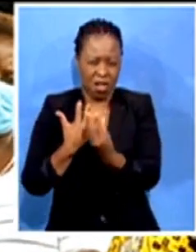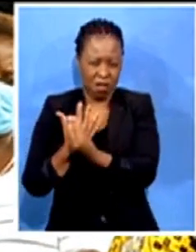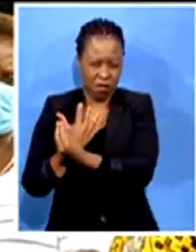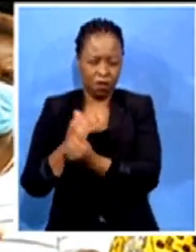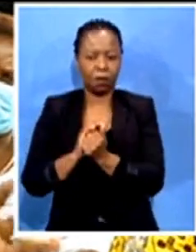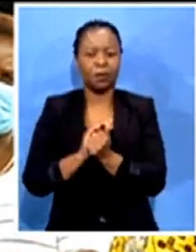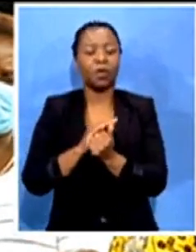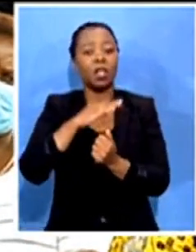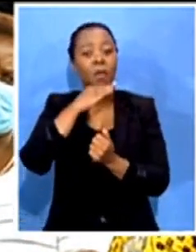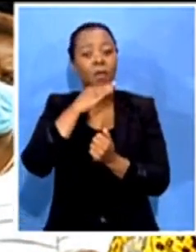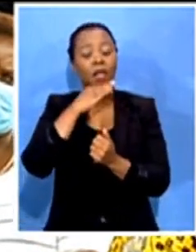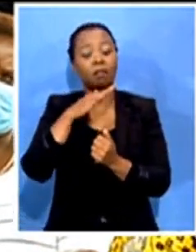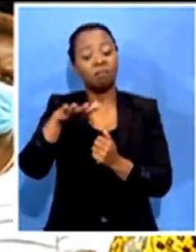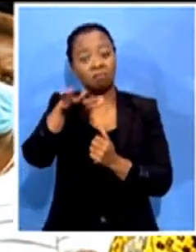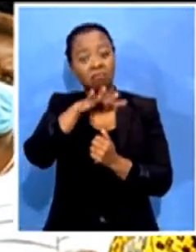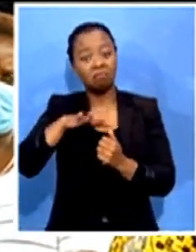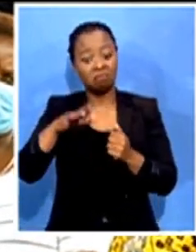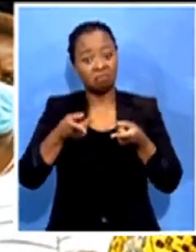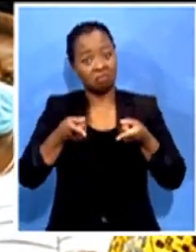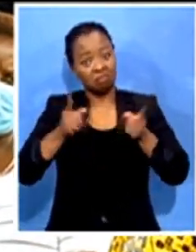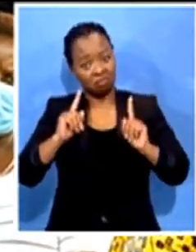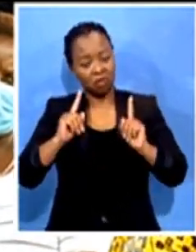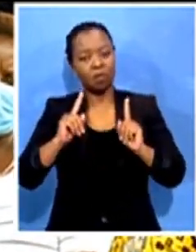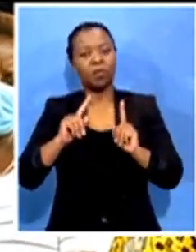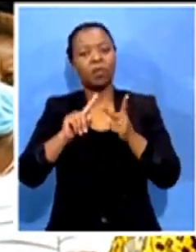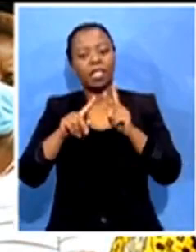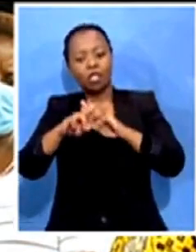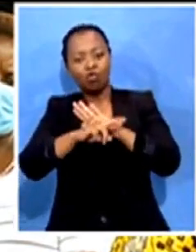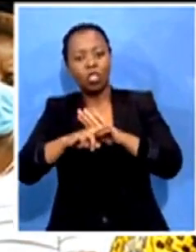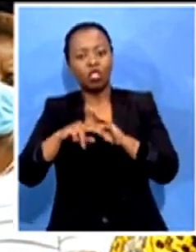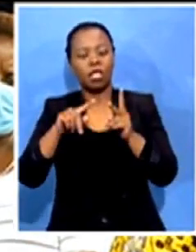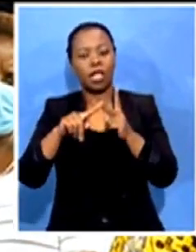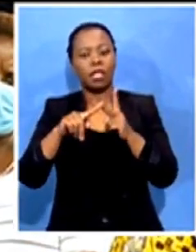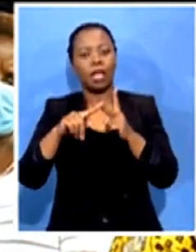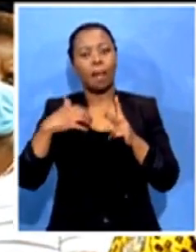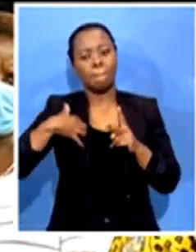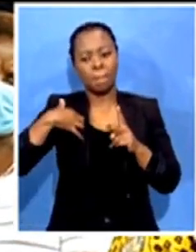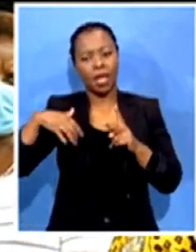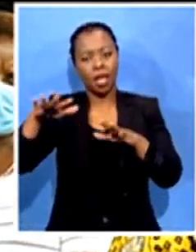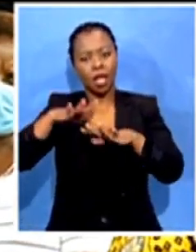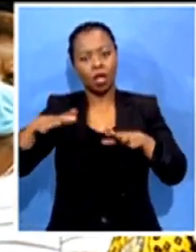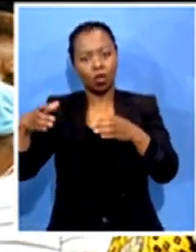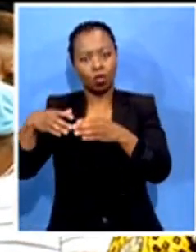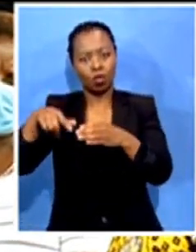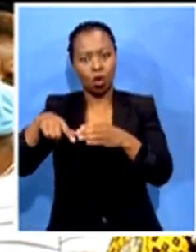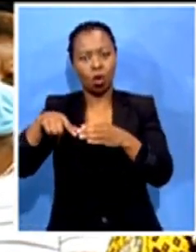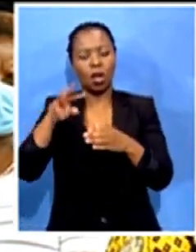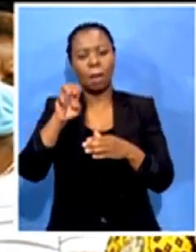region, and as a metro, it's at the center, it's where the heat is at the moment.